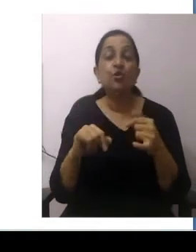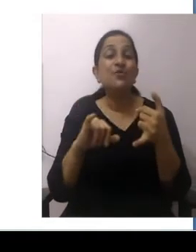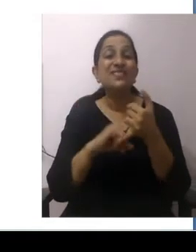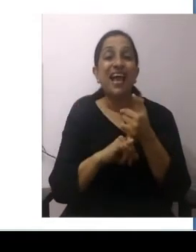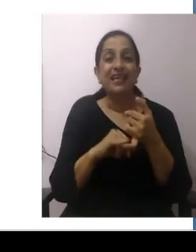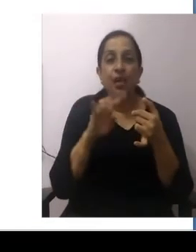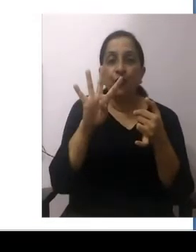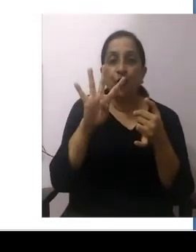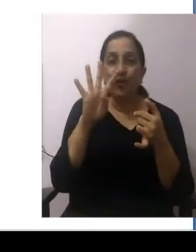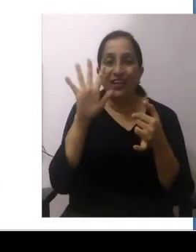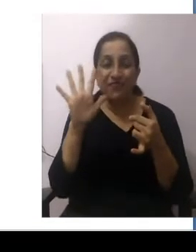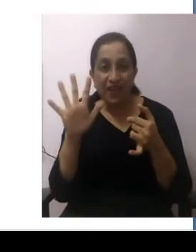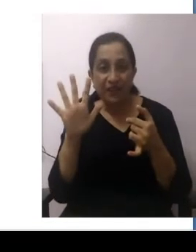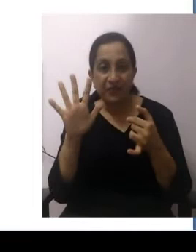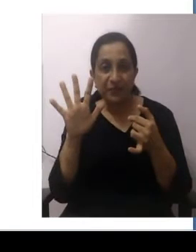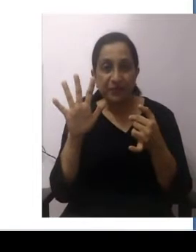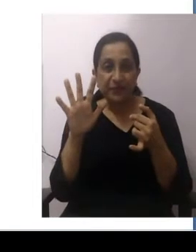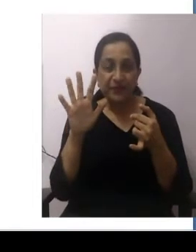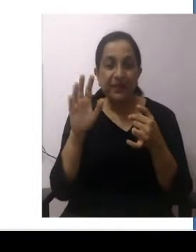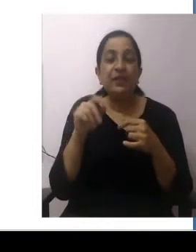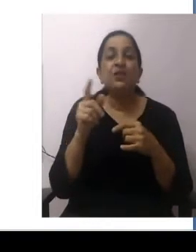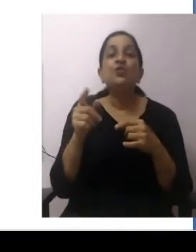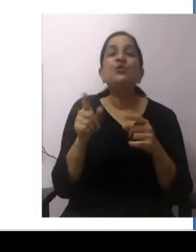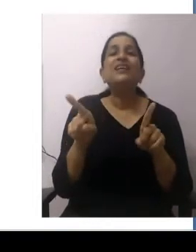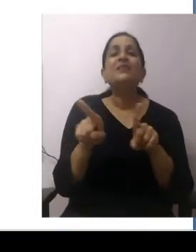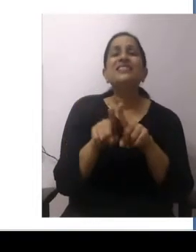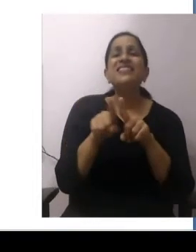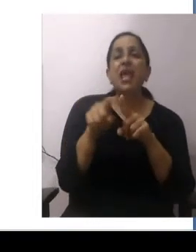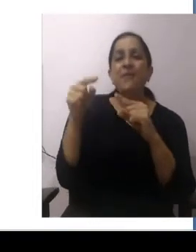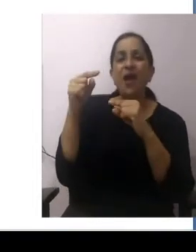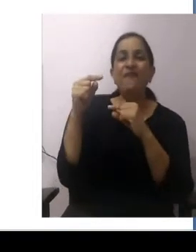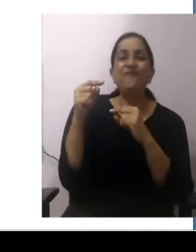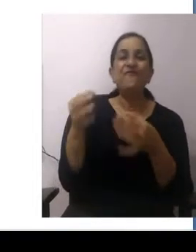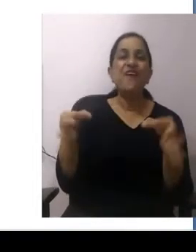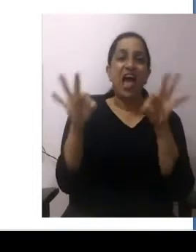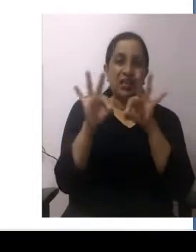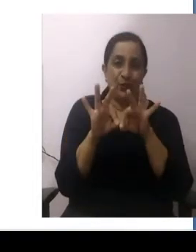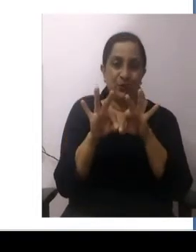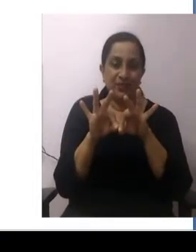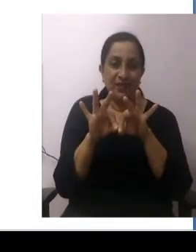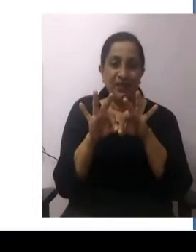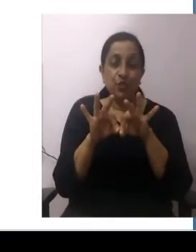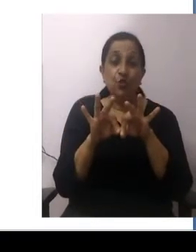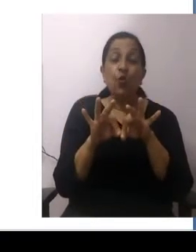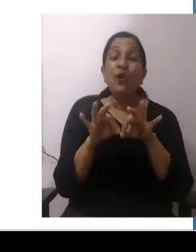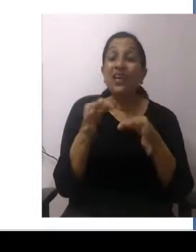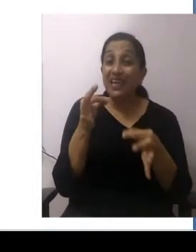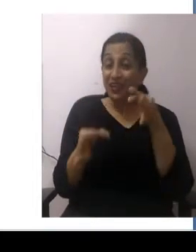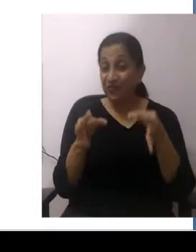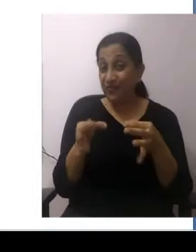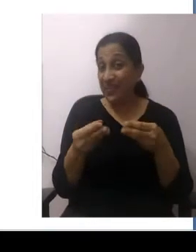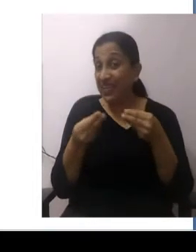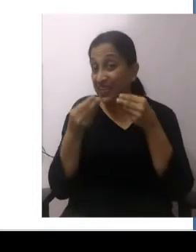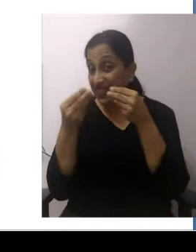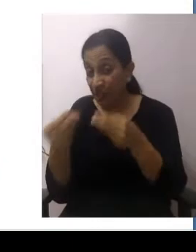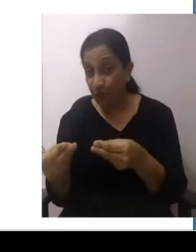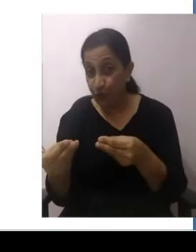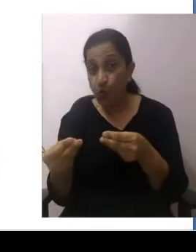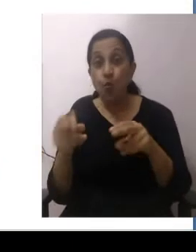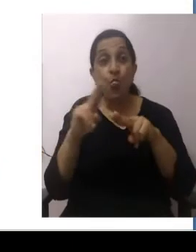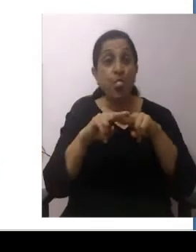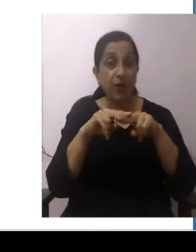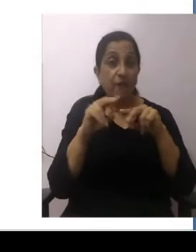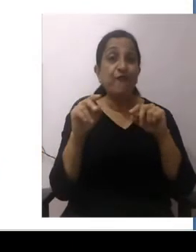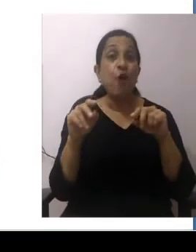Okay, because they are the same values. Like that. If it is sin 180